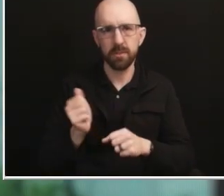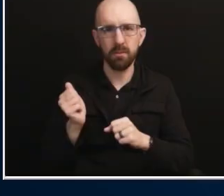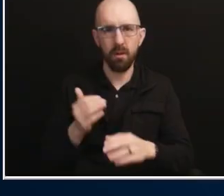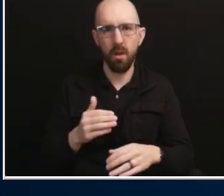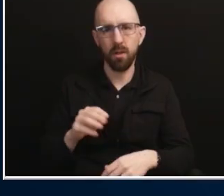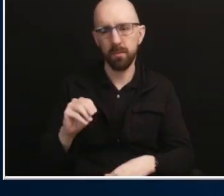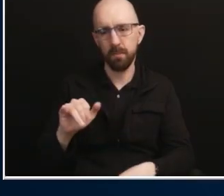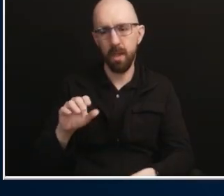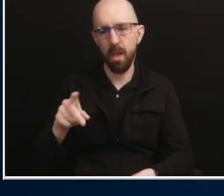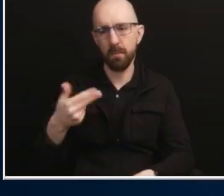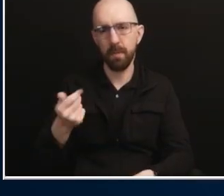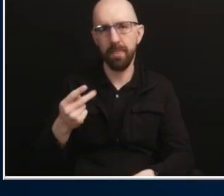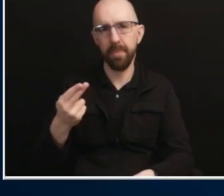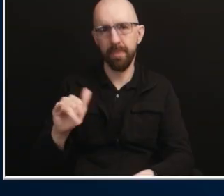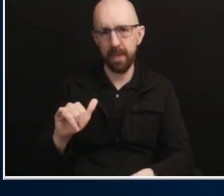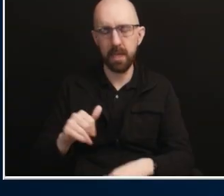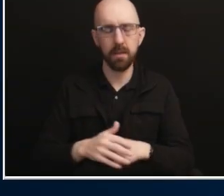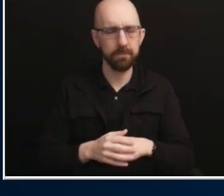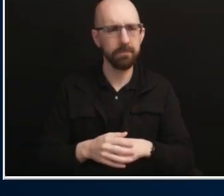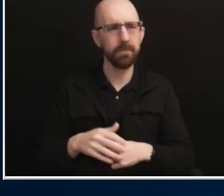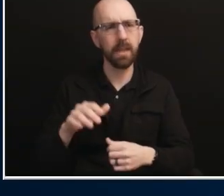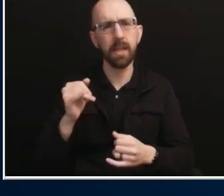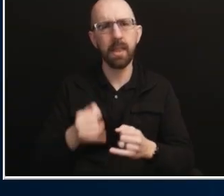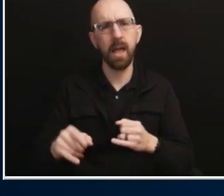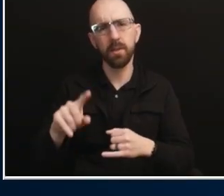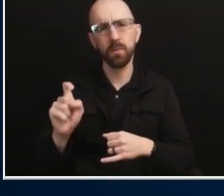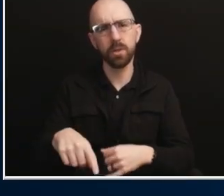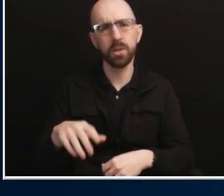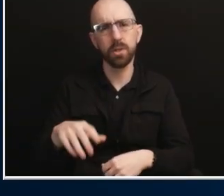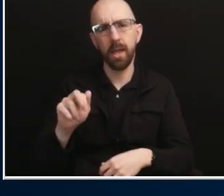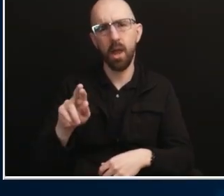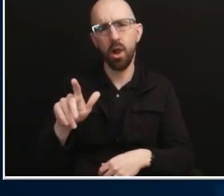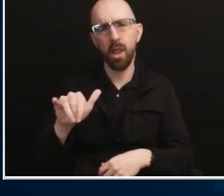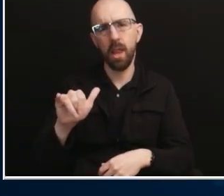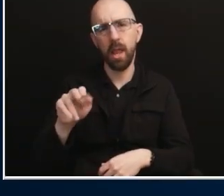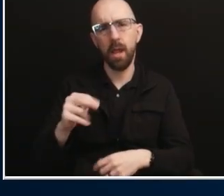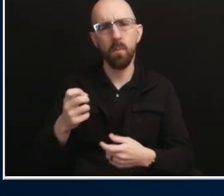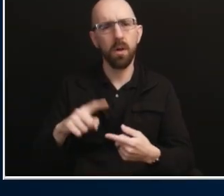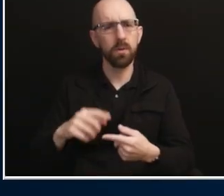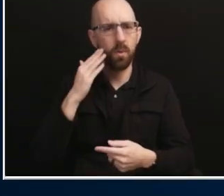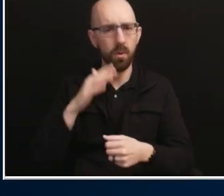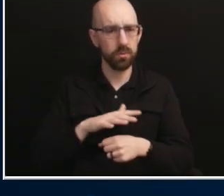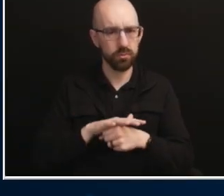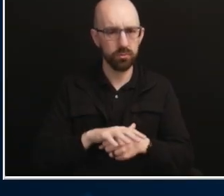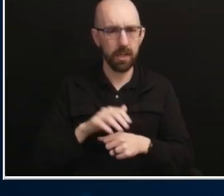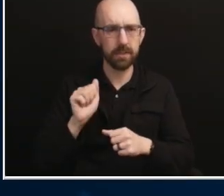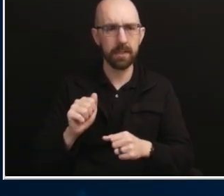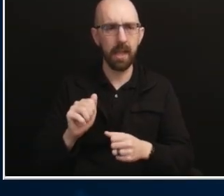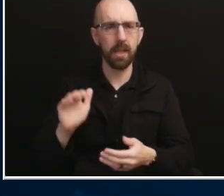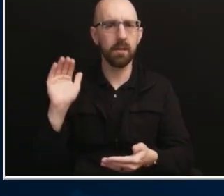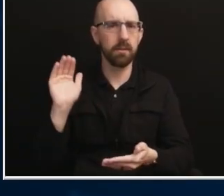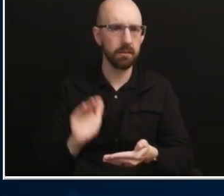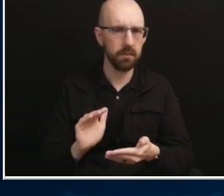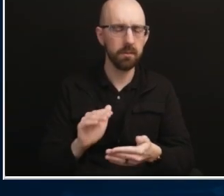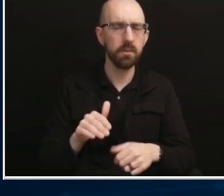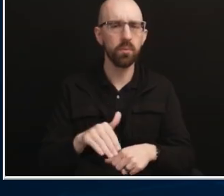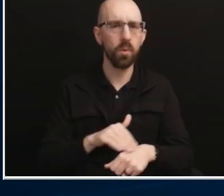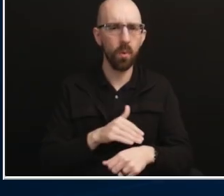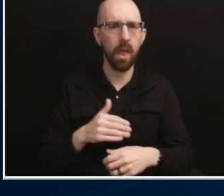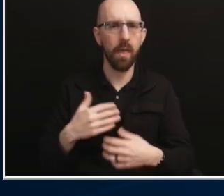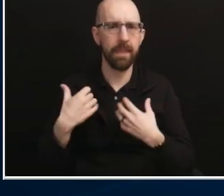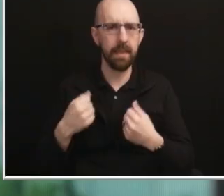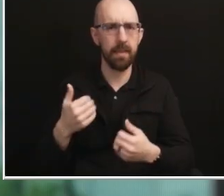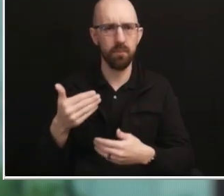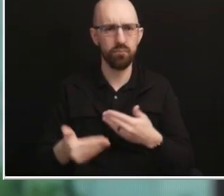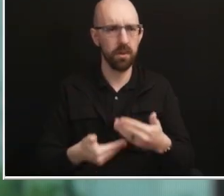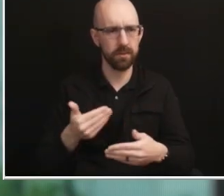just last question for you, Dr. Thompson. Carolyn wants to know if stress can slow down the healing process. So